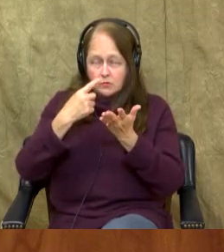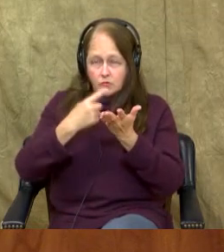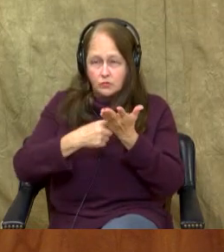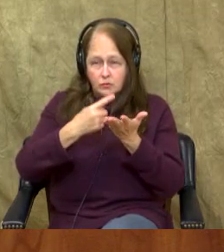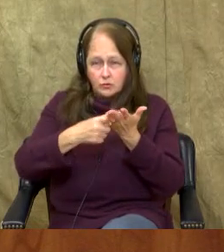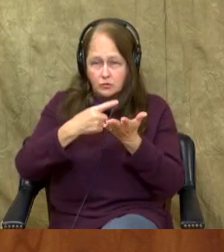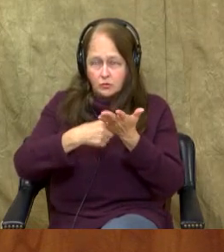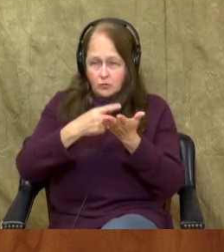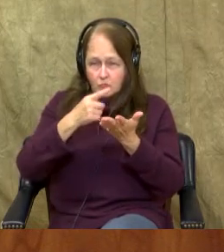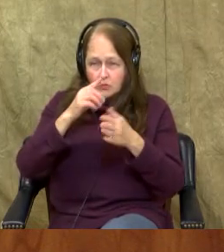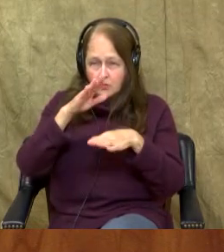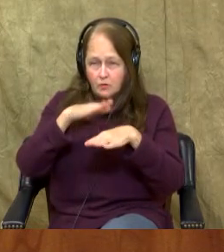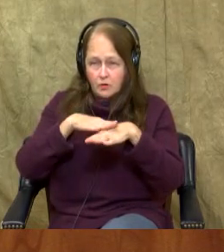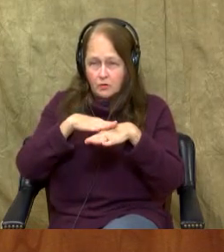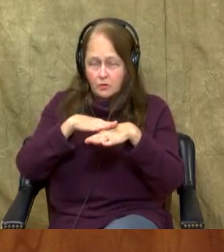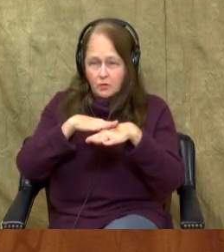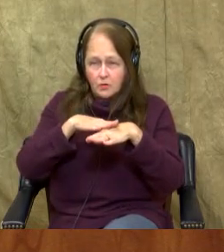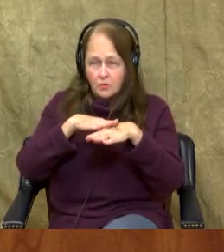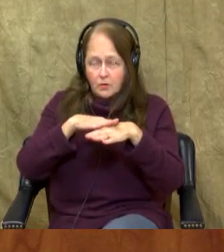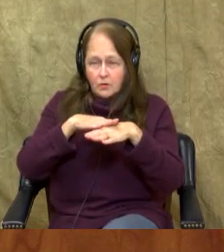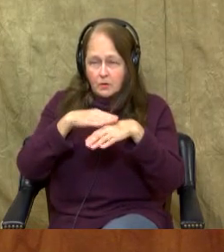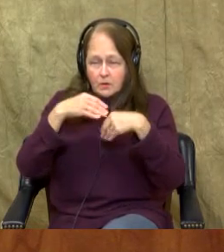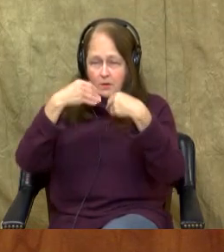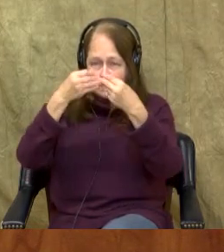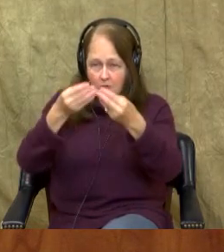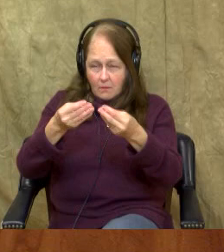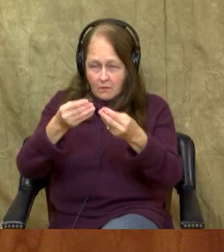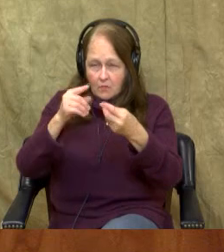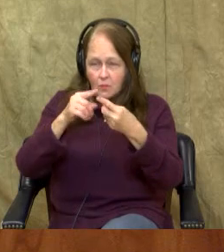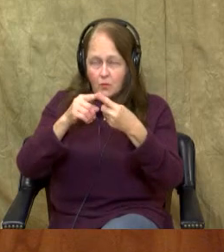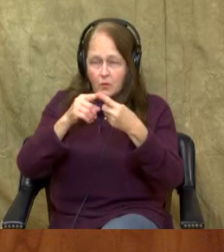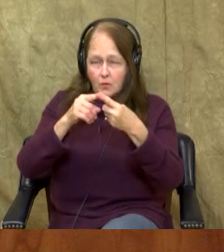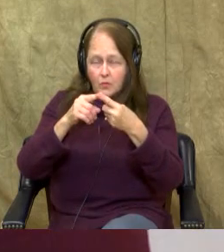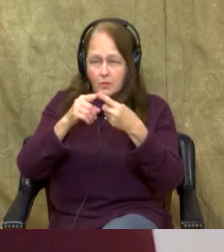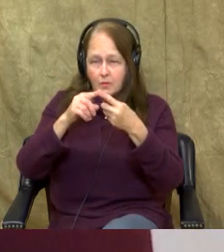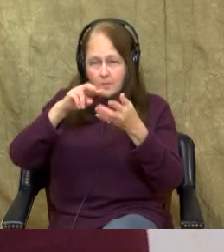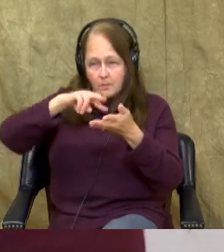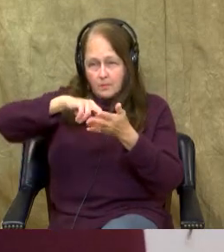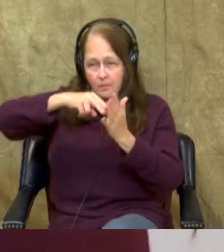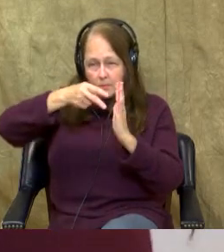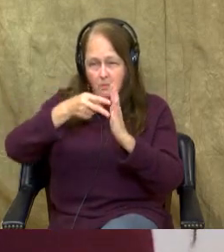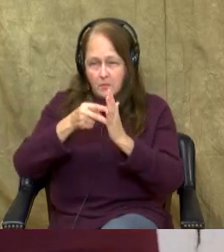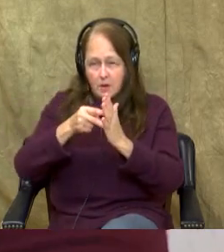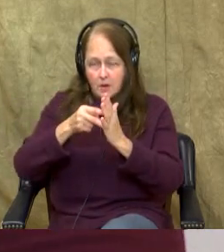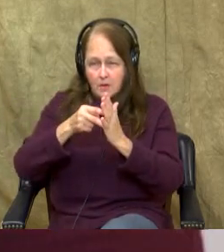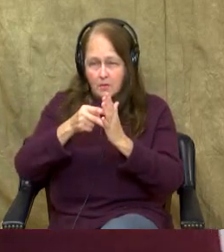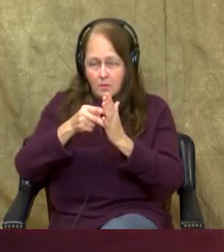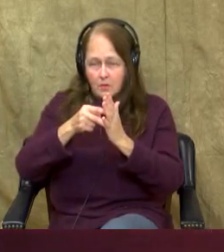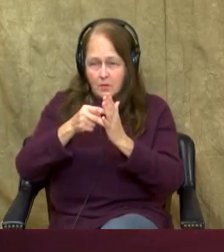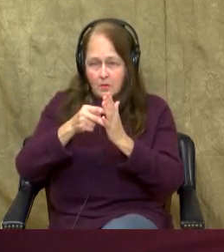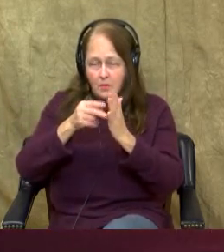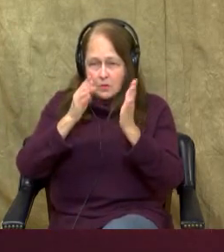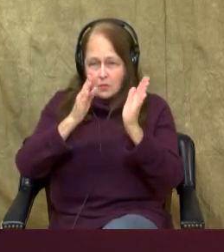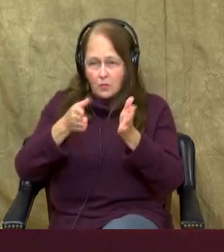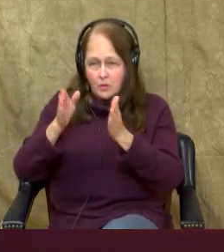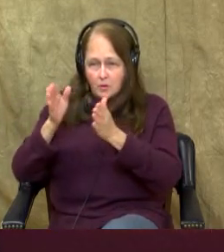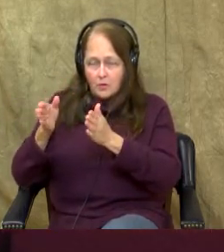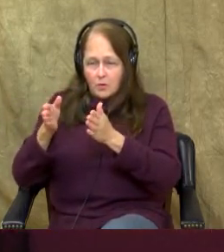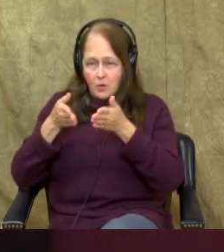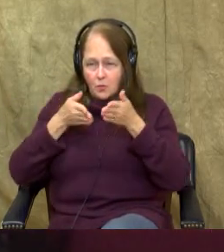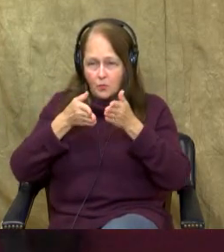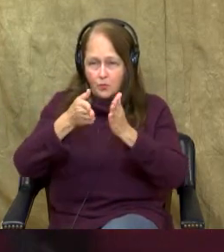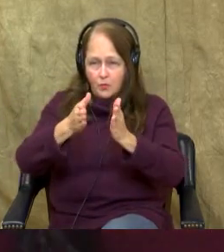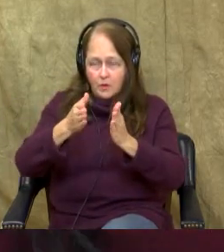talked about the text structure of text contributes to the overall meaning of the text by organizing the way